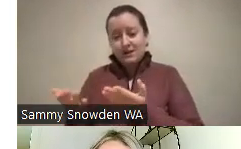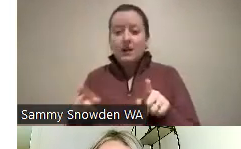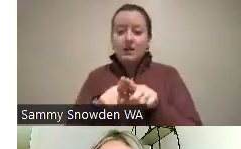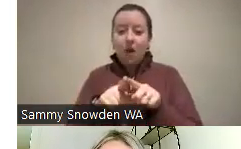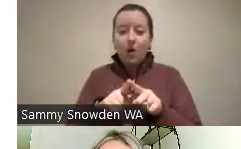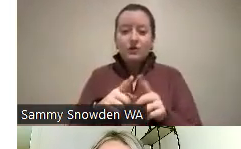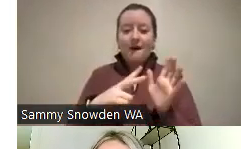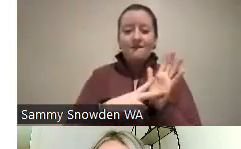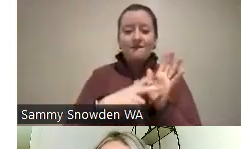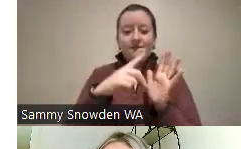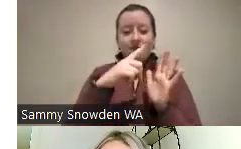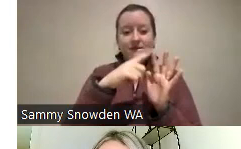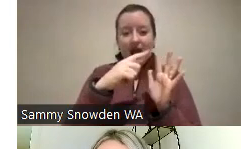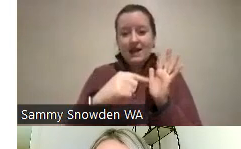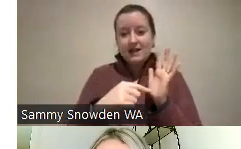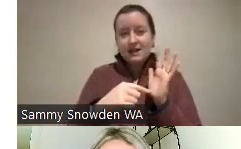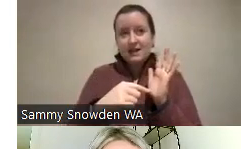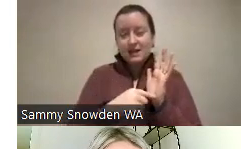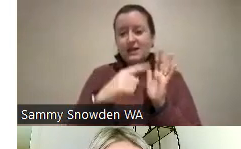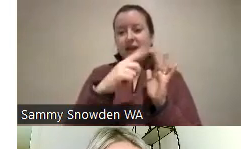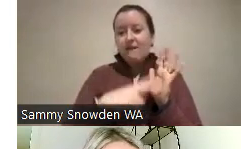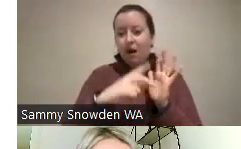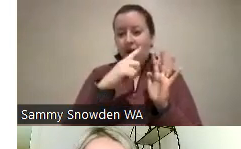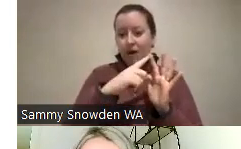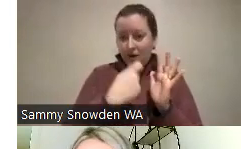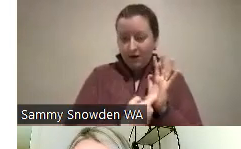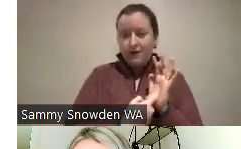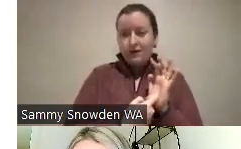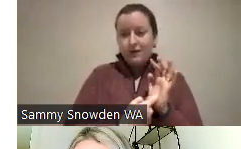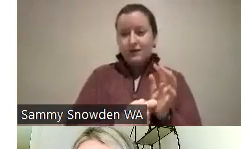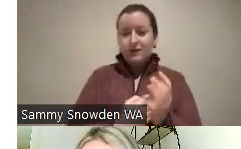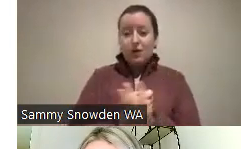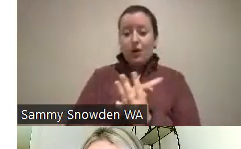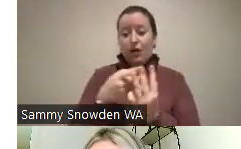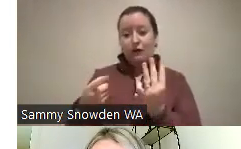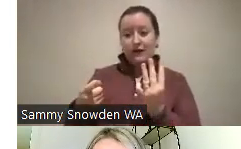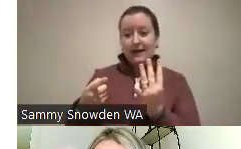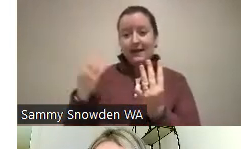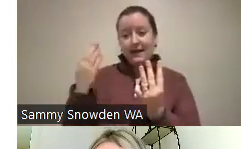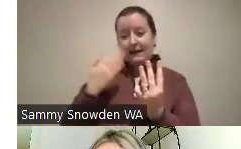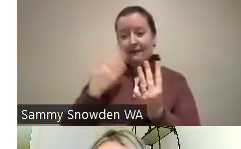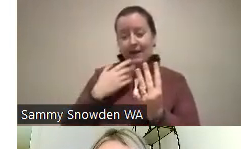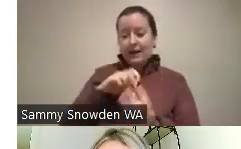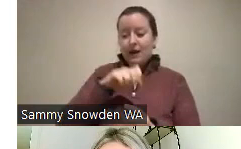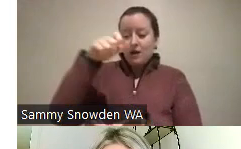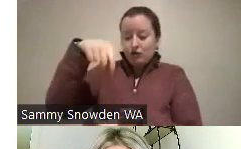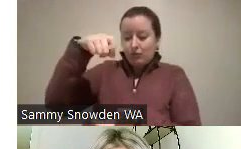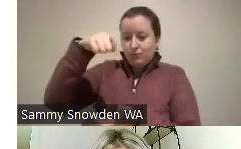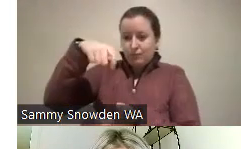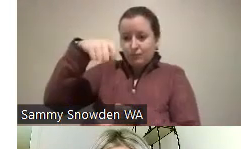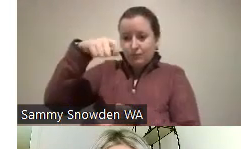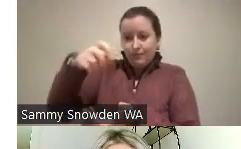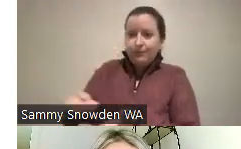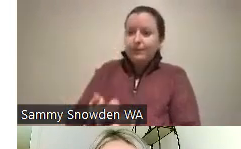good combination if you're feeling like your brain's taking over your body and you just need to